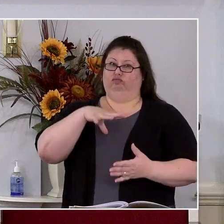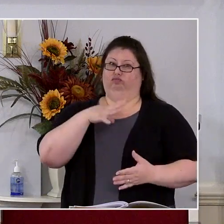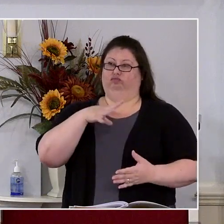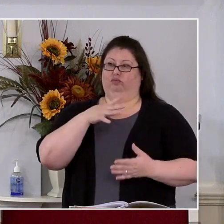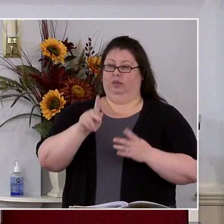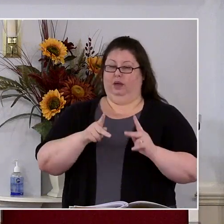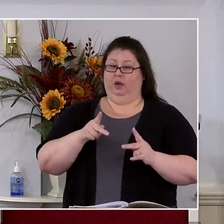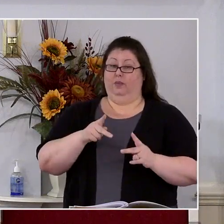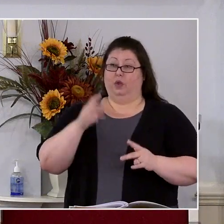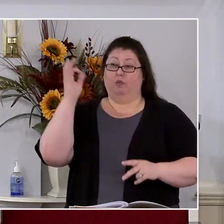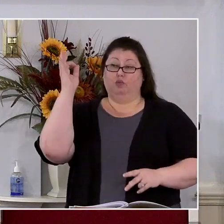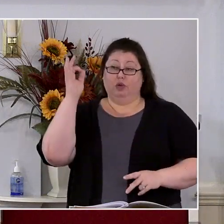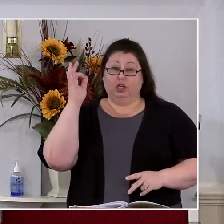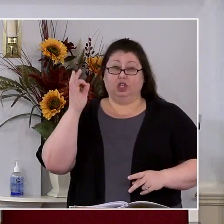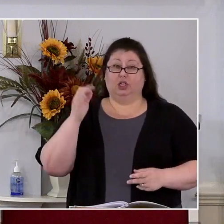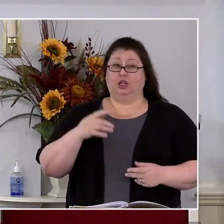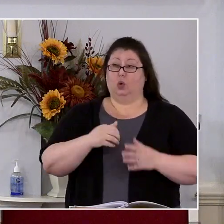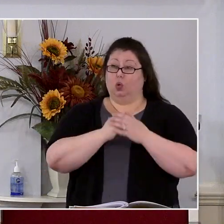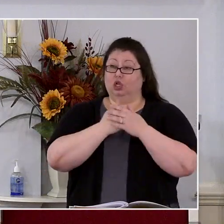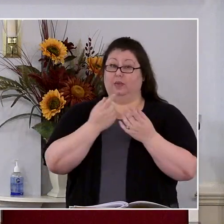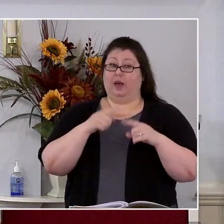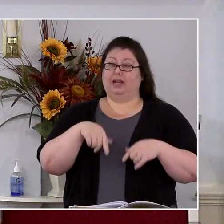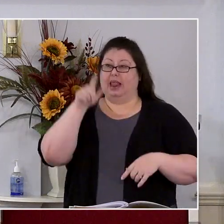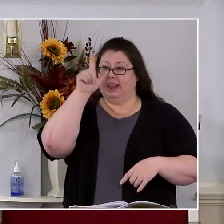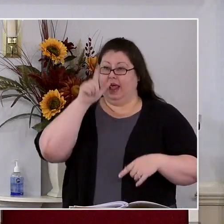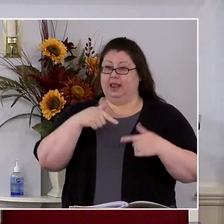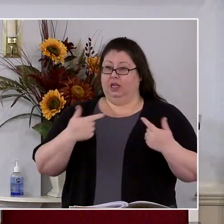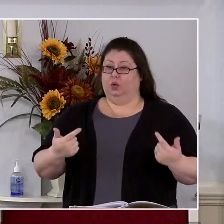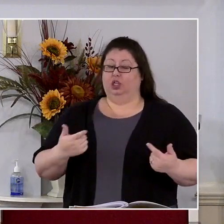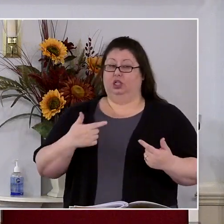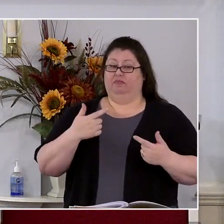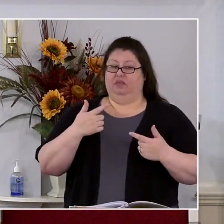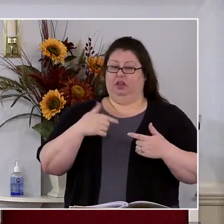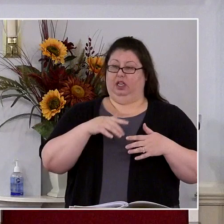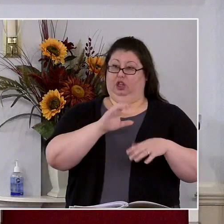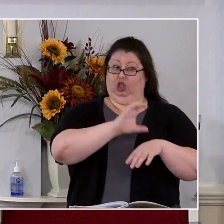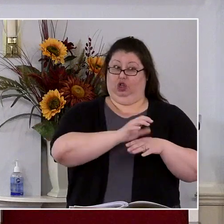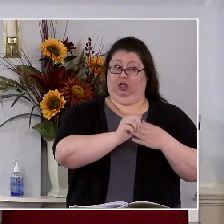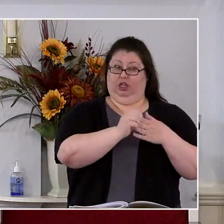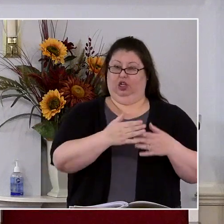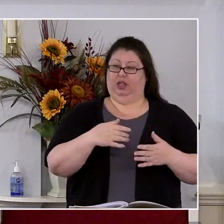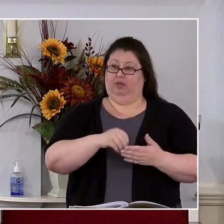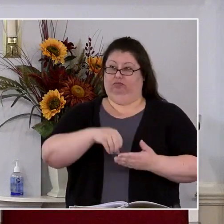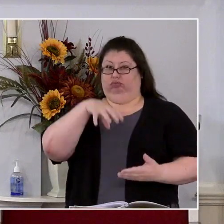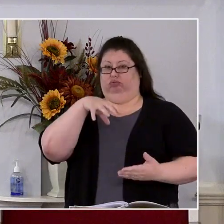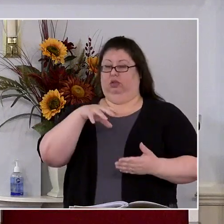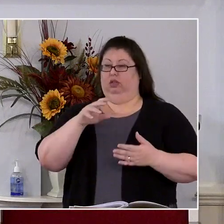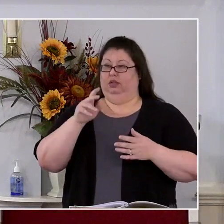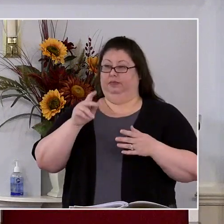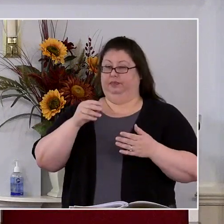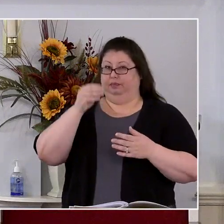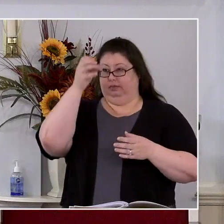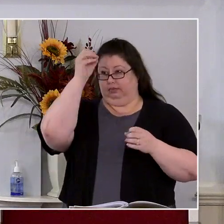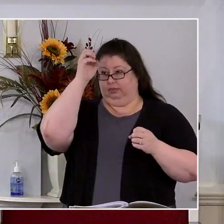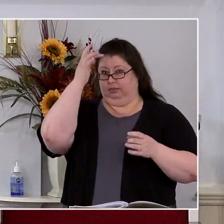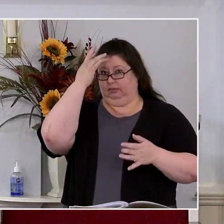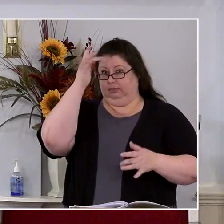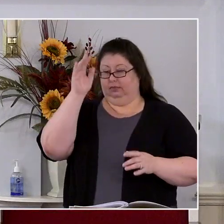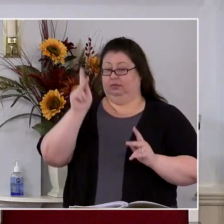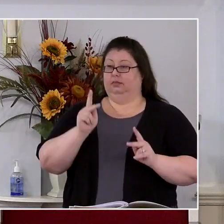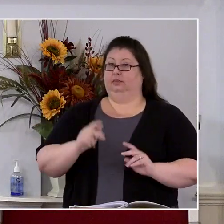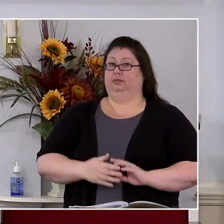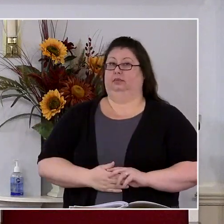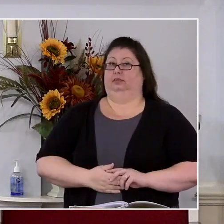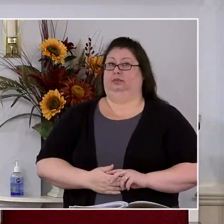were conducted in Latin, the language of church leaders and academics. Common Christians were actually